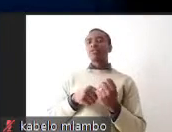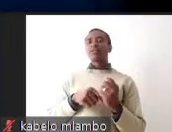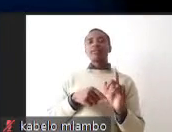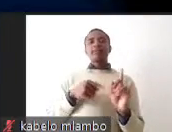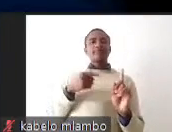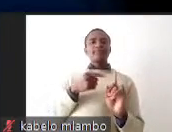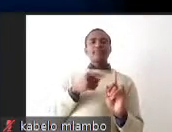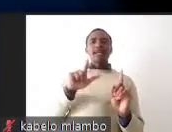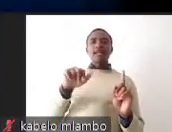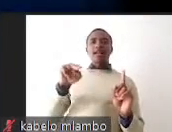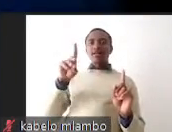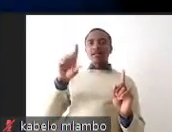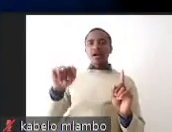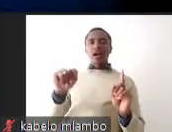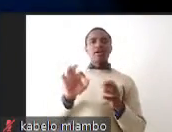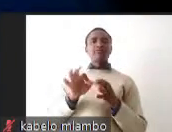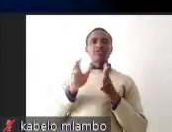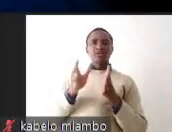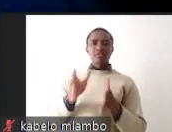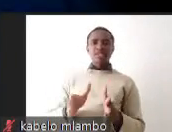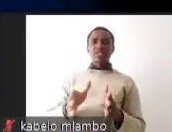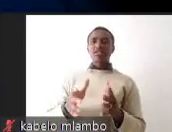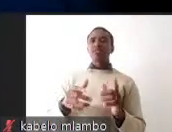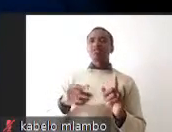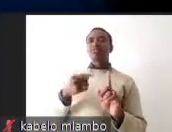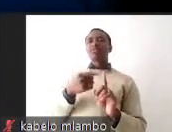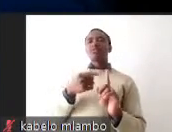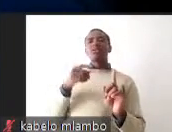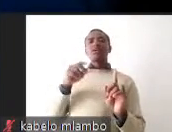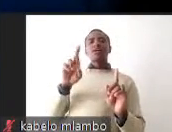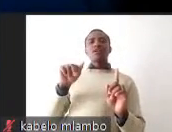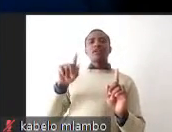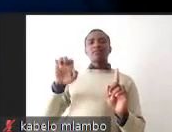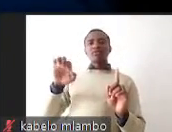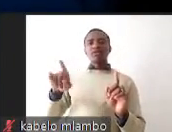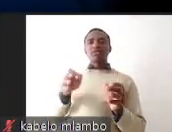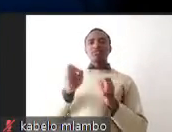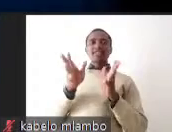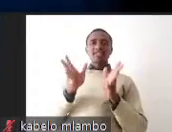Linda, interpreters, rapporteurs, facilitators,